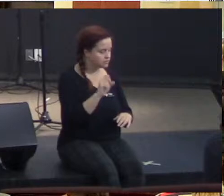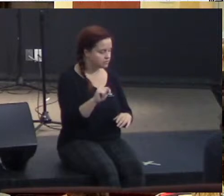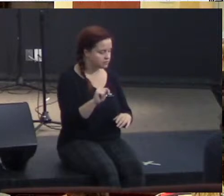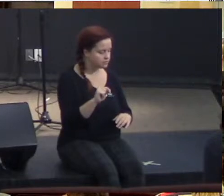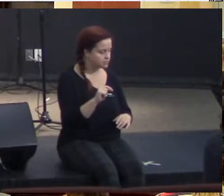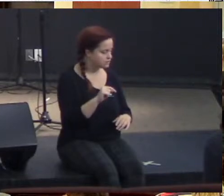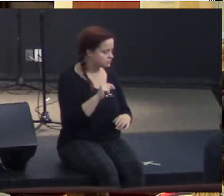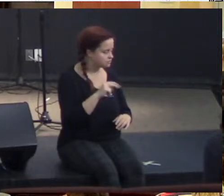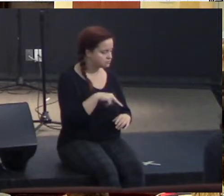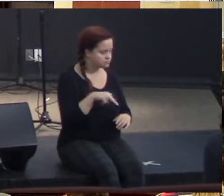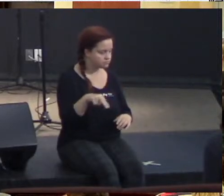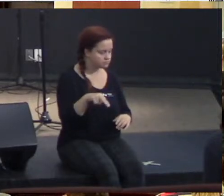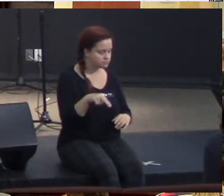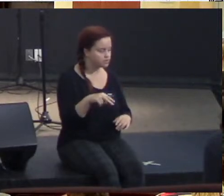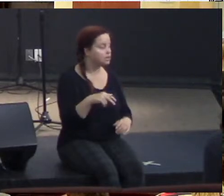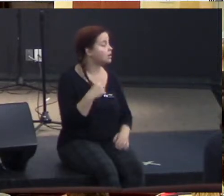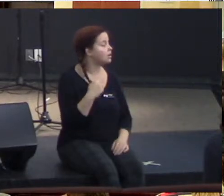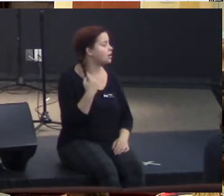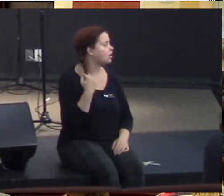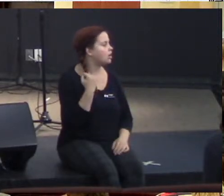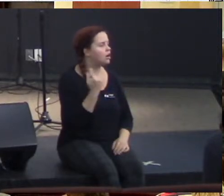plopping.